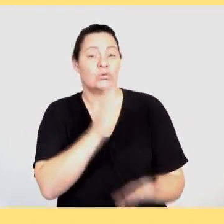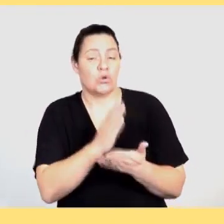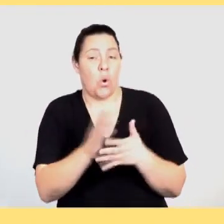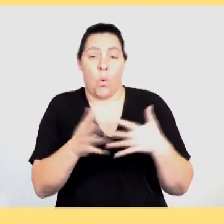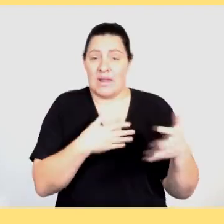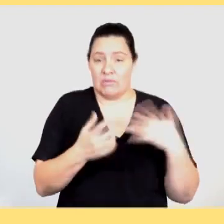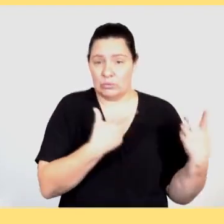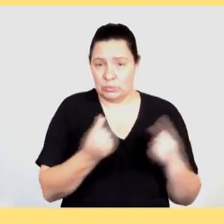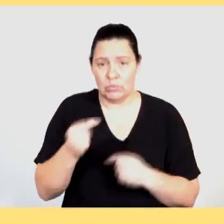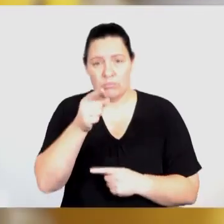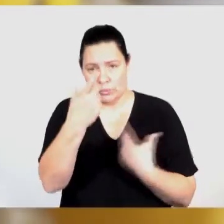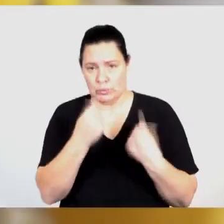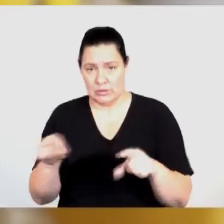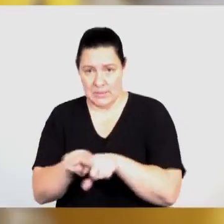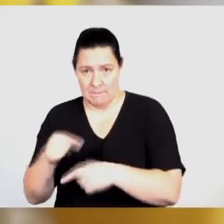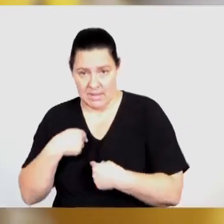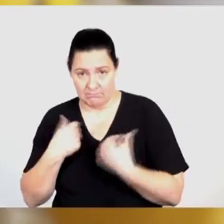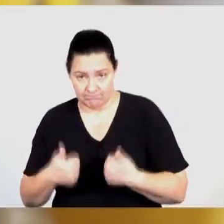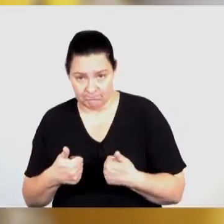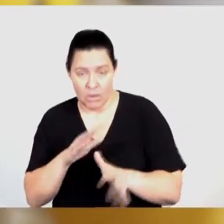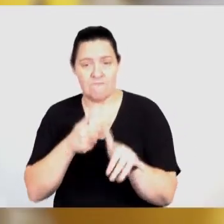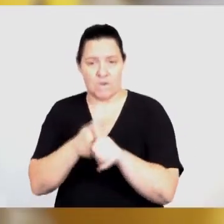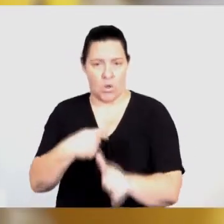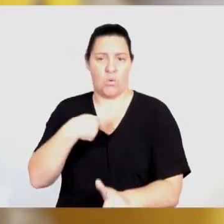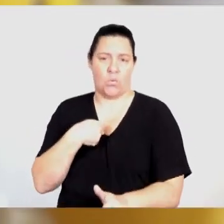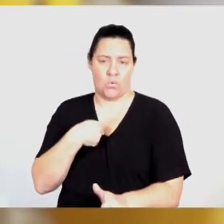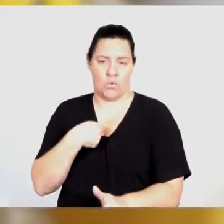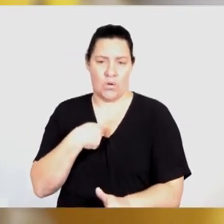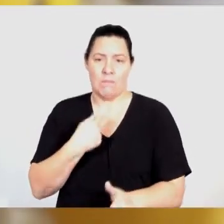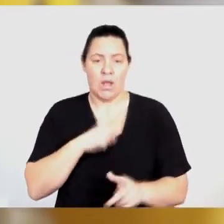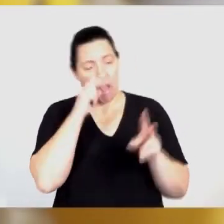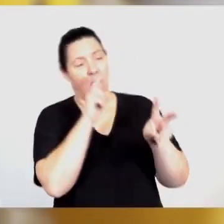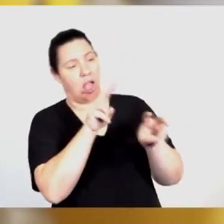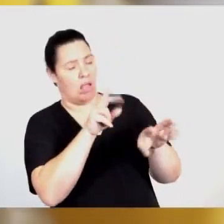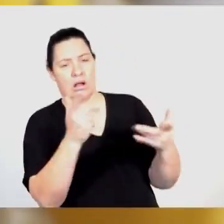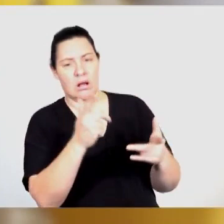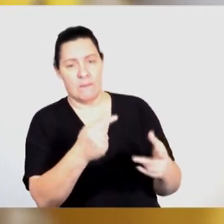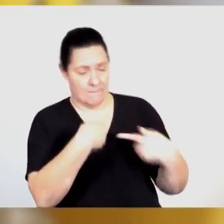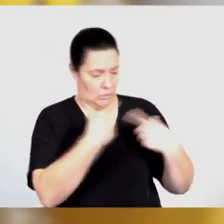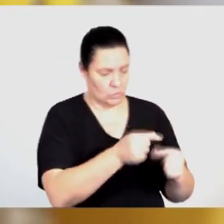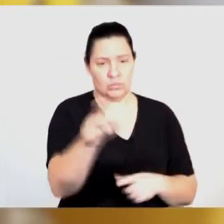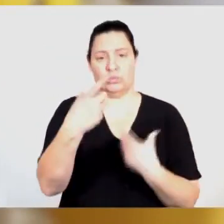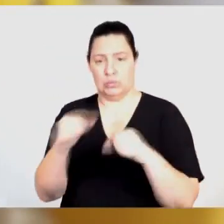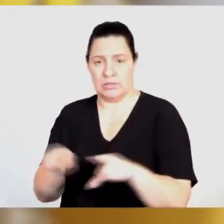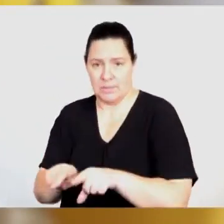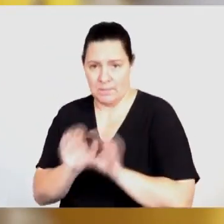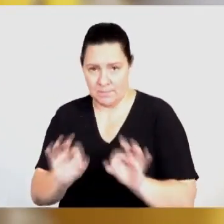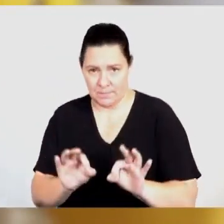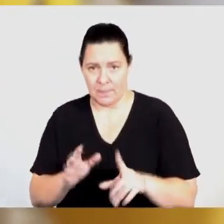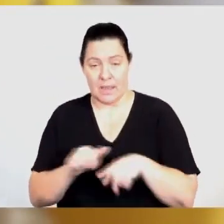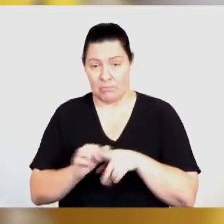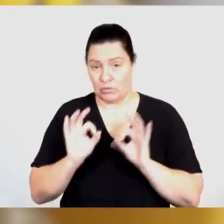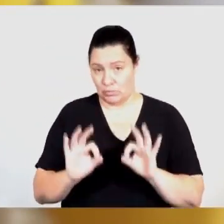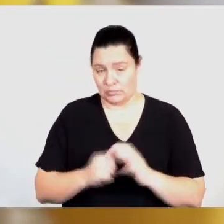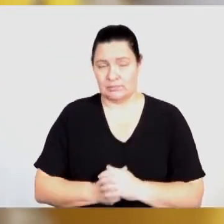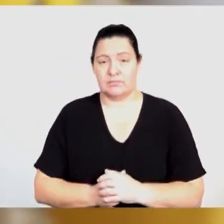make sure whatever I'm doing, you're also writing. All right? So make sure what I'm doing here, you do the same as well. Let's do it